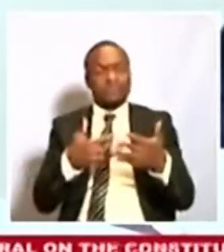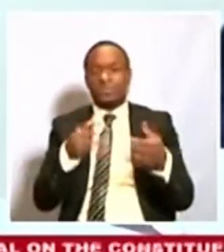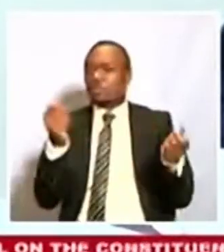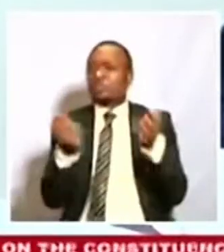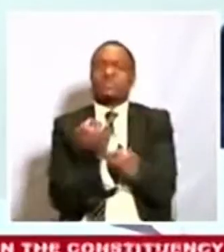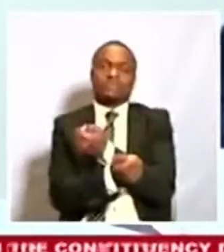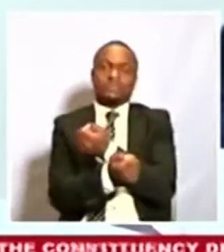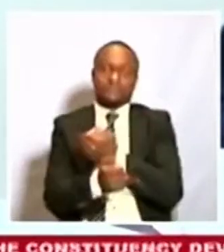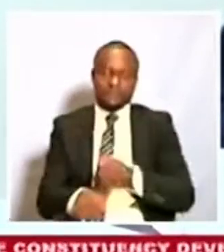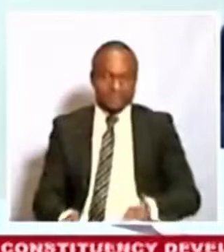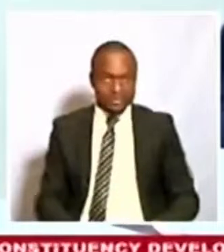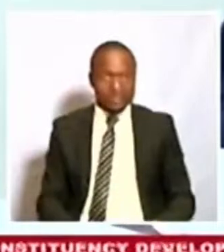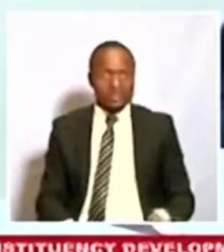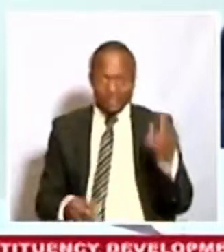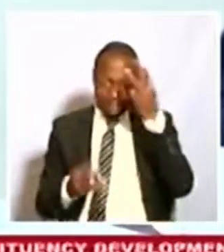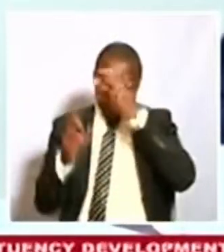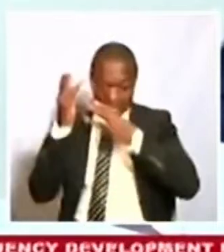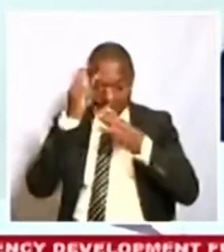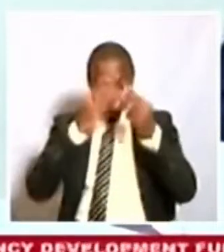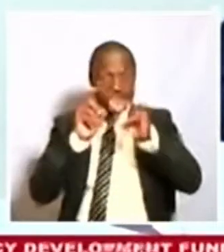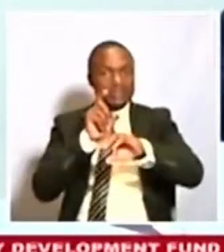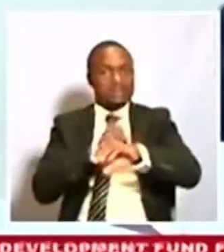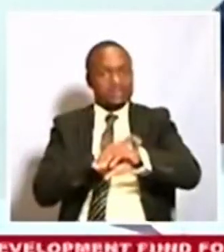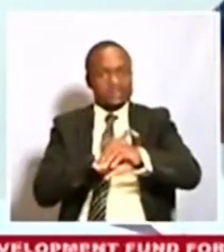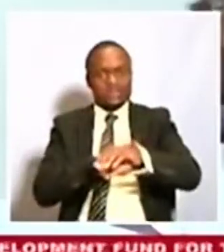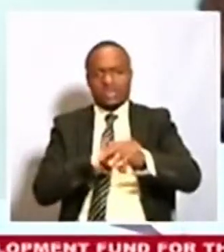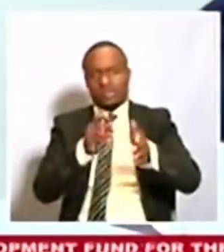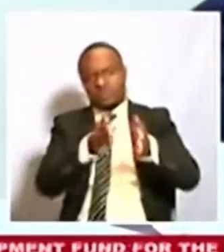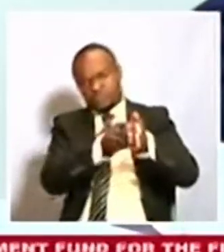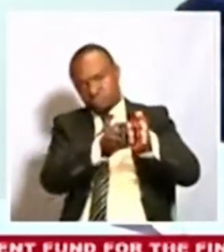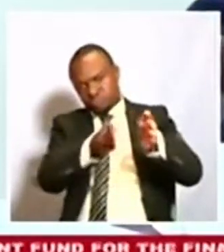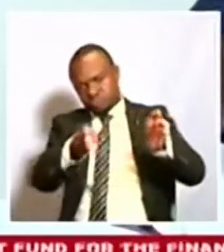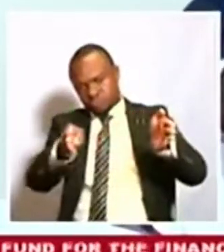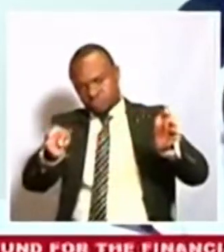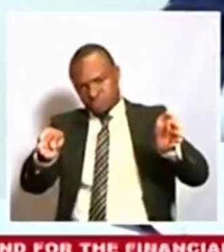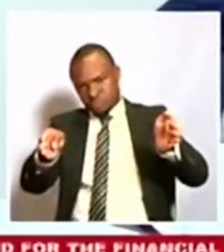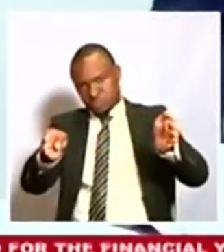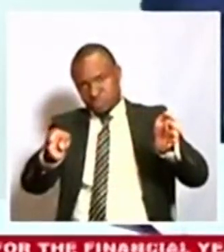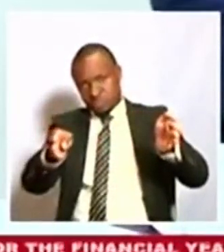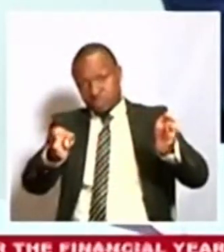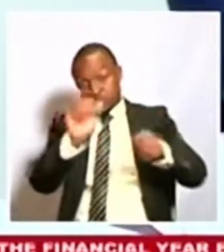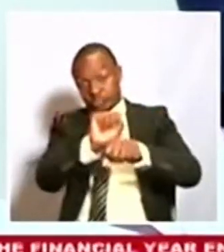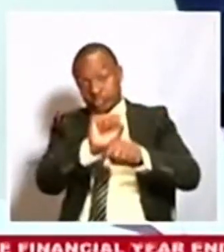changed. The worry is the period that you took to react to this.